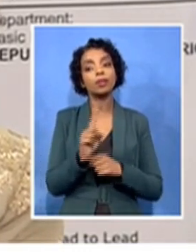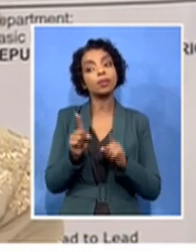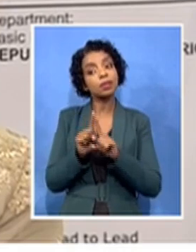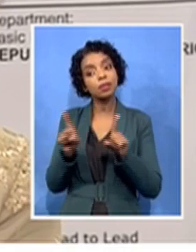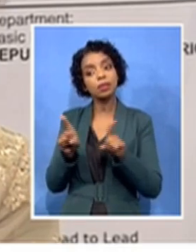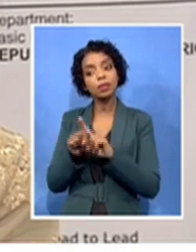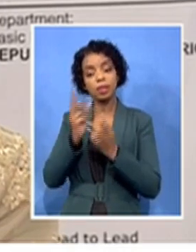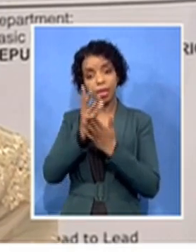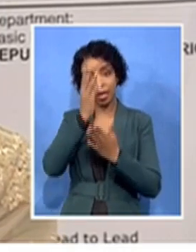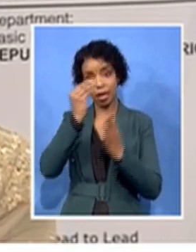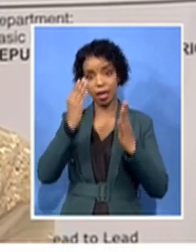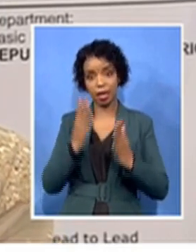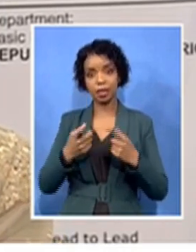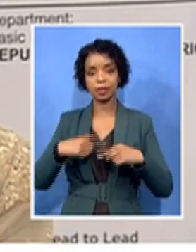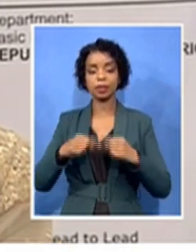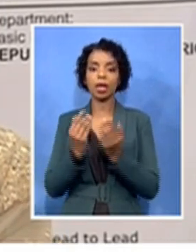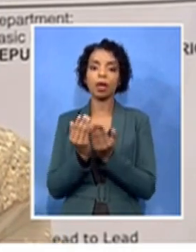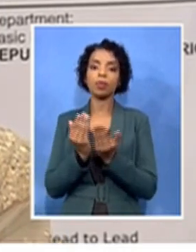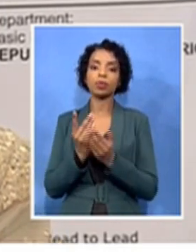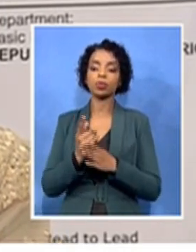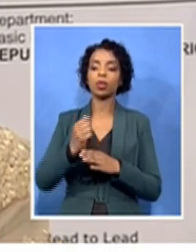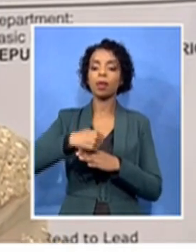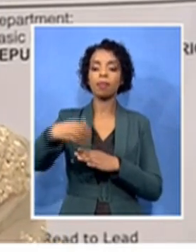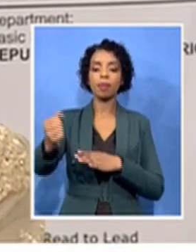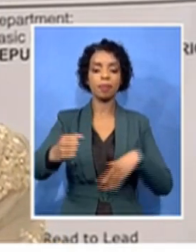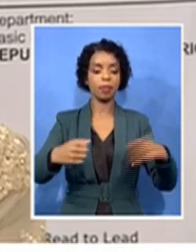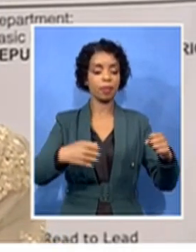teachers will maintain the current learner-educator ratio.